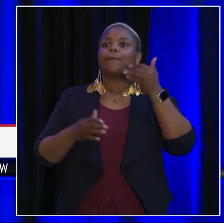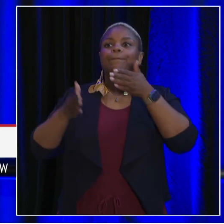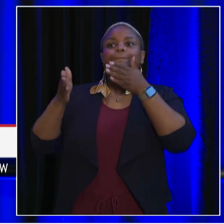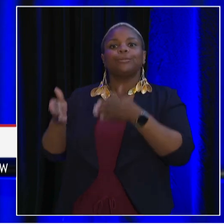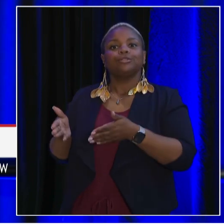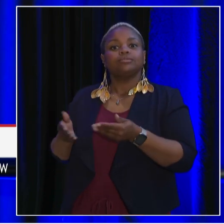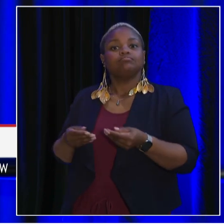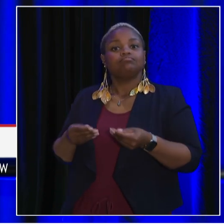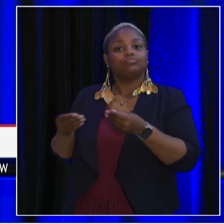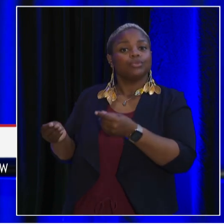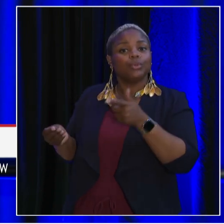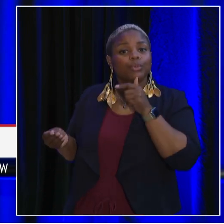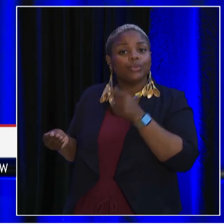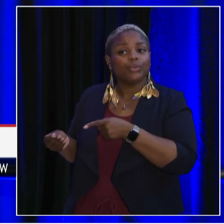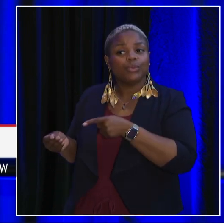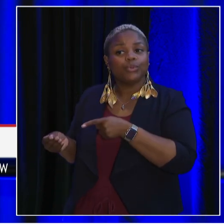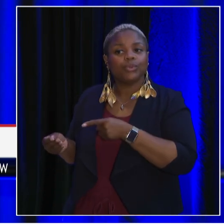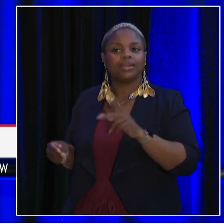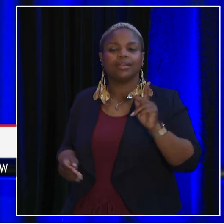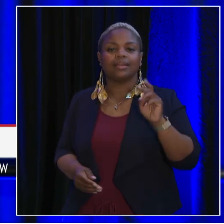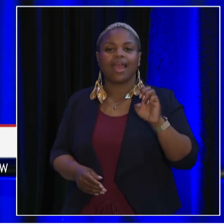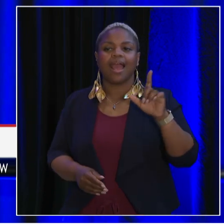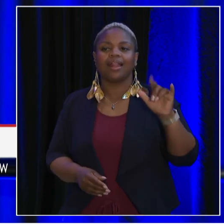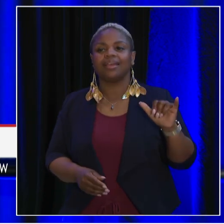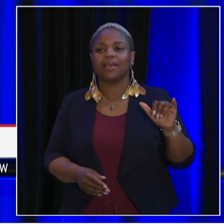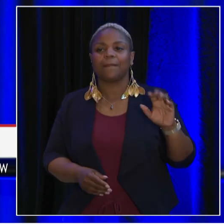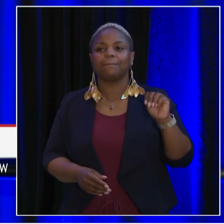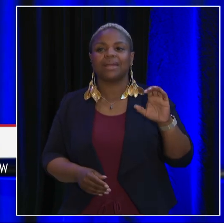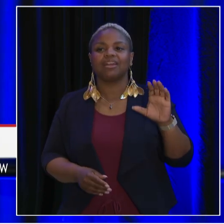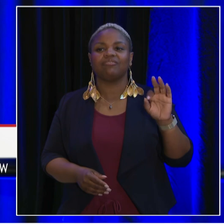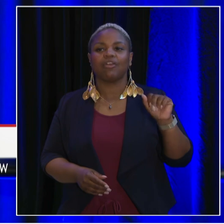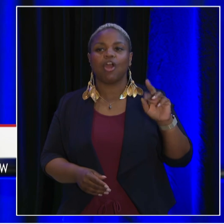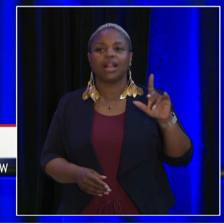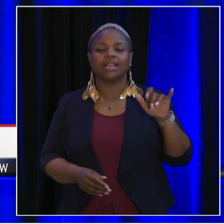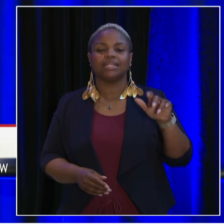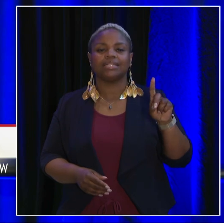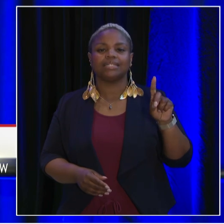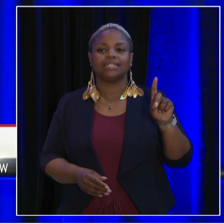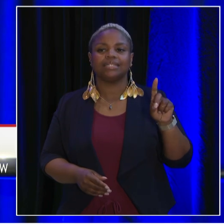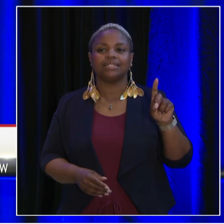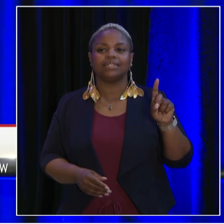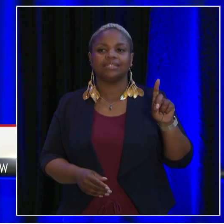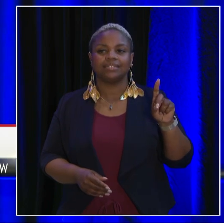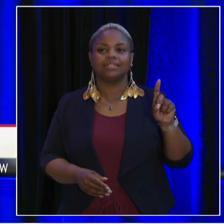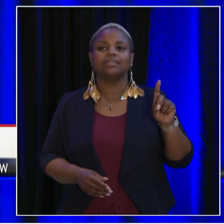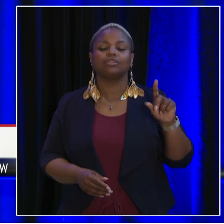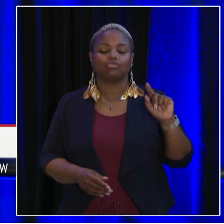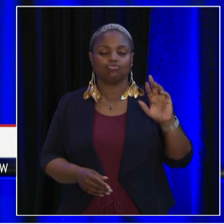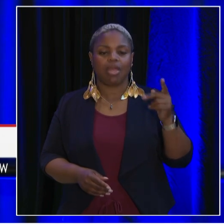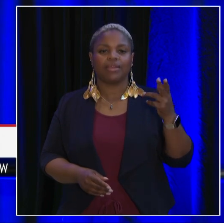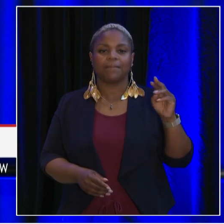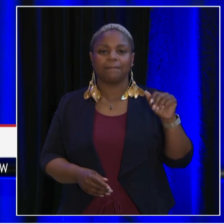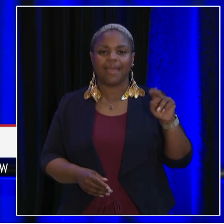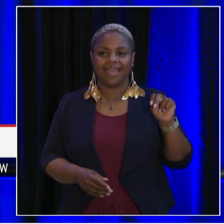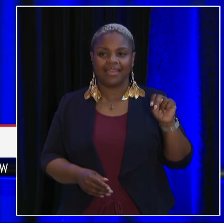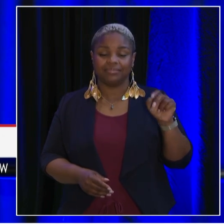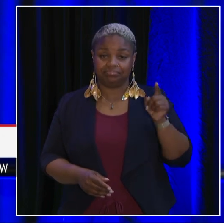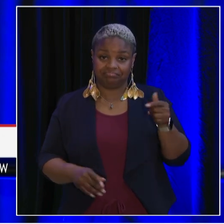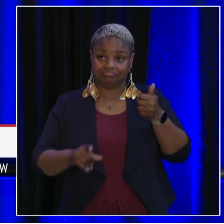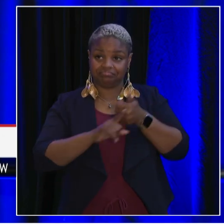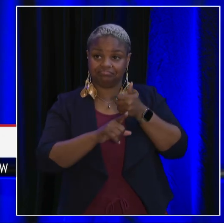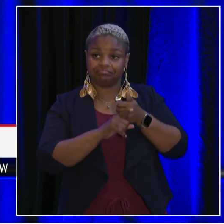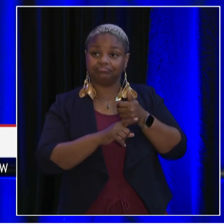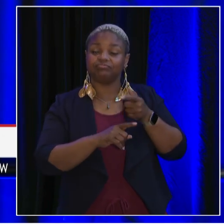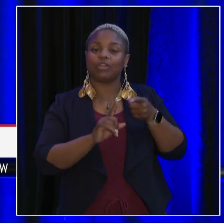Kelly McFarland Stratman, who is the interim CEO of the League of Women Voters. Kelly has something